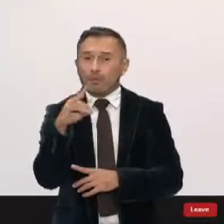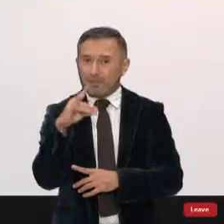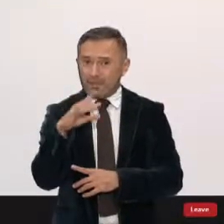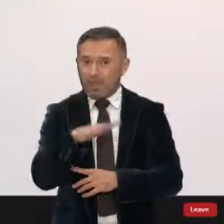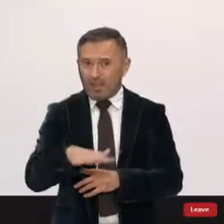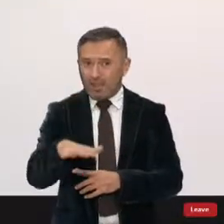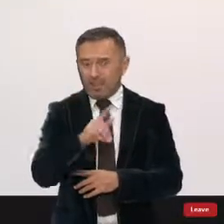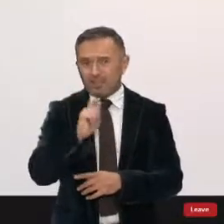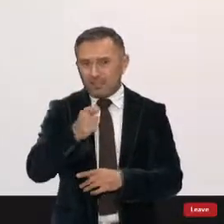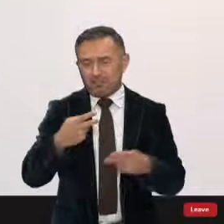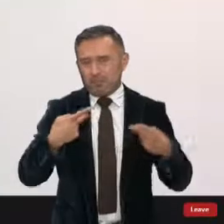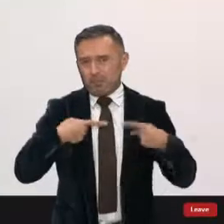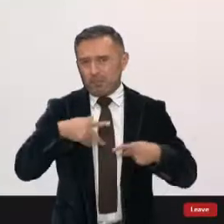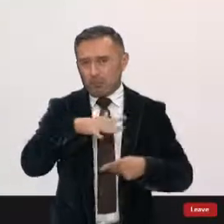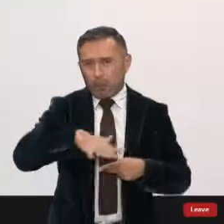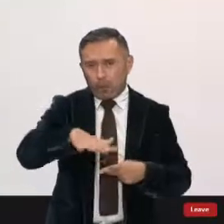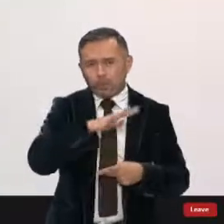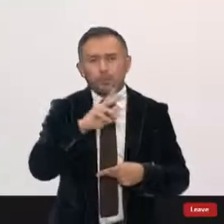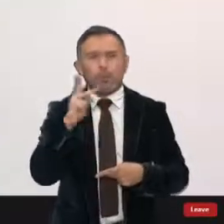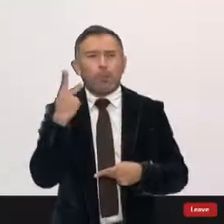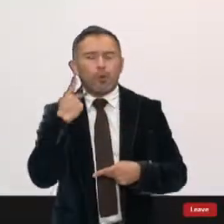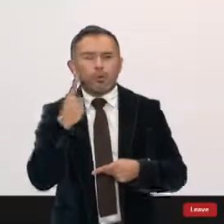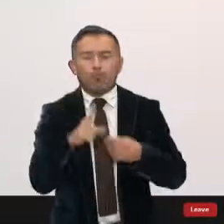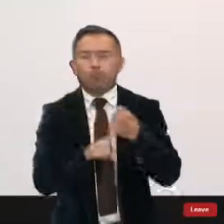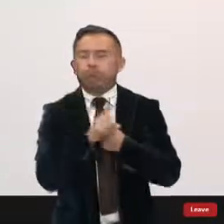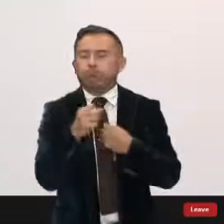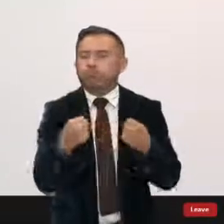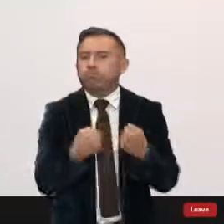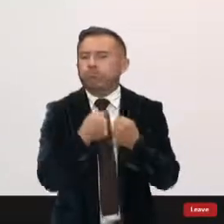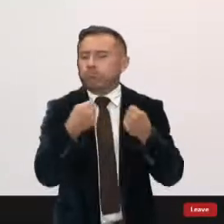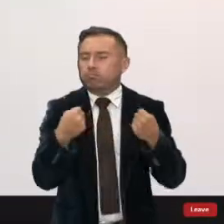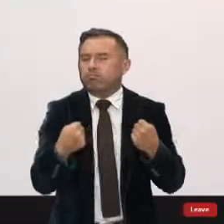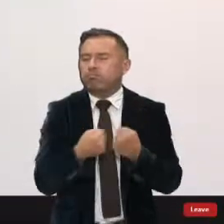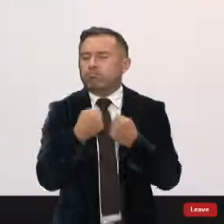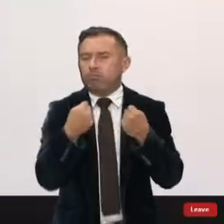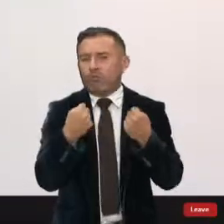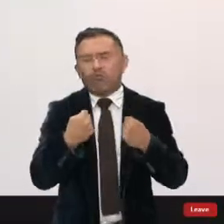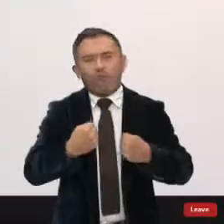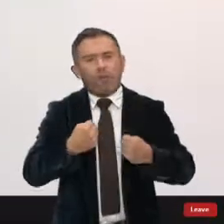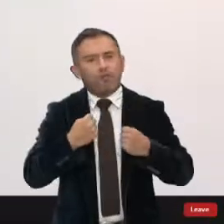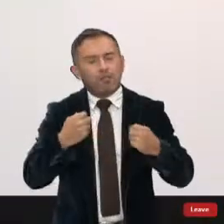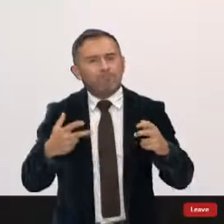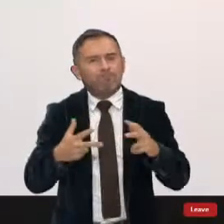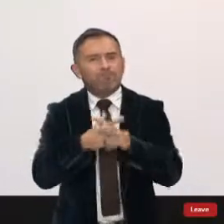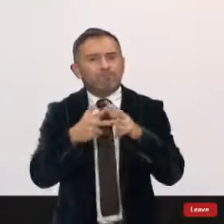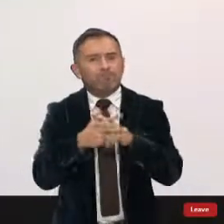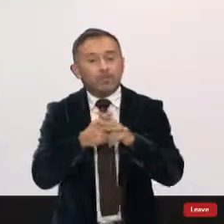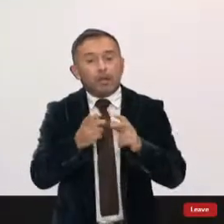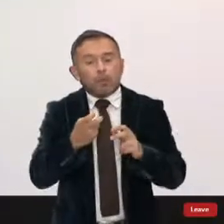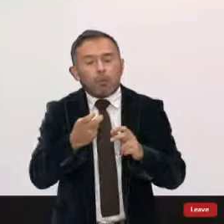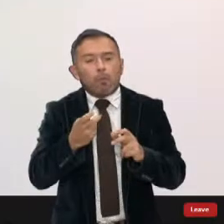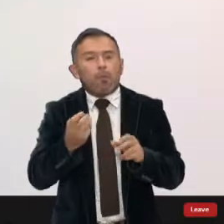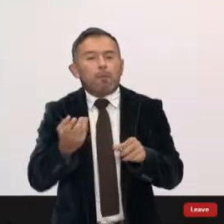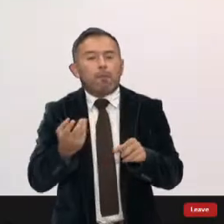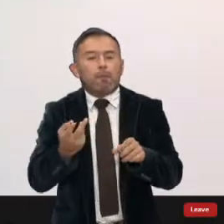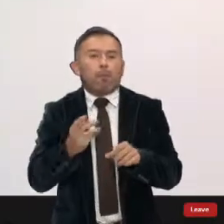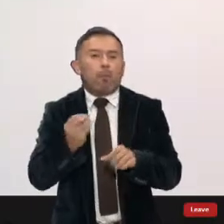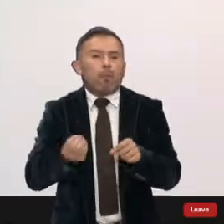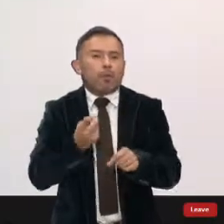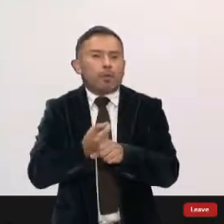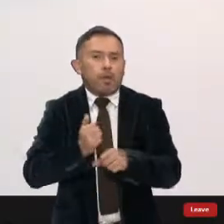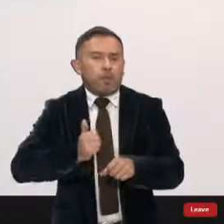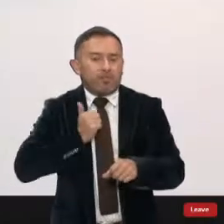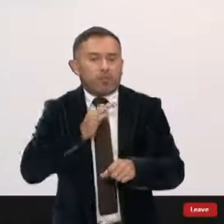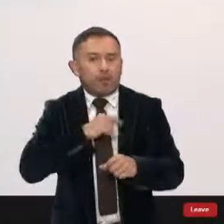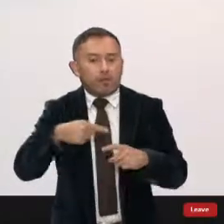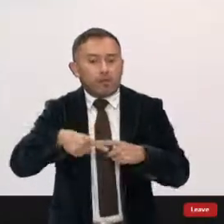very hard for Bolivia in terms of a social and political confrontation, this could mean another opportunity for a